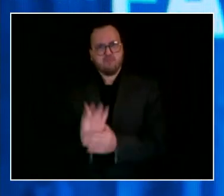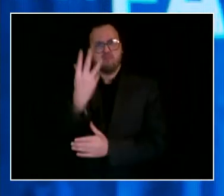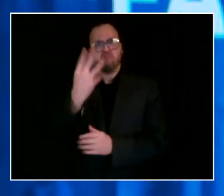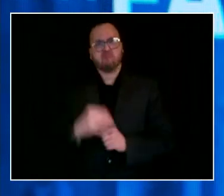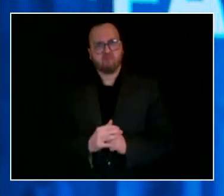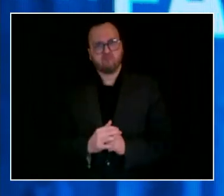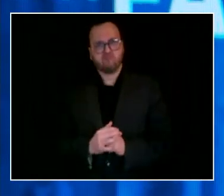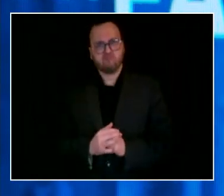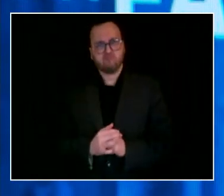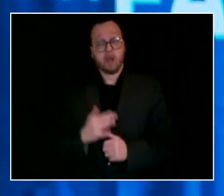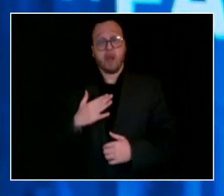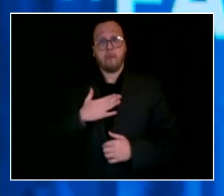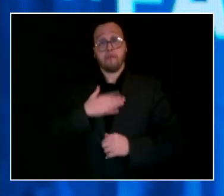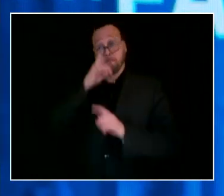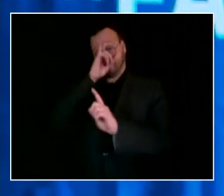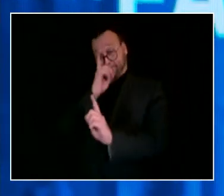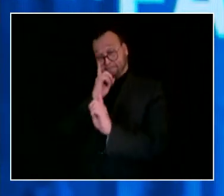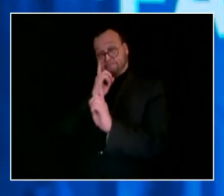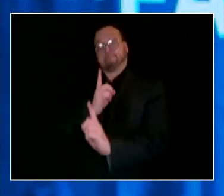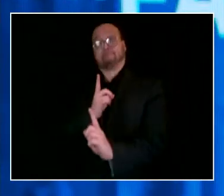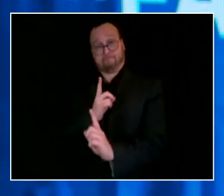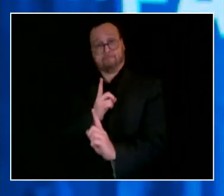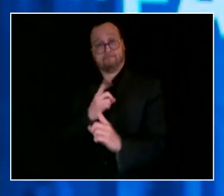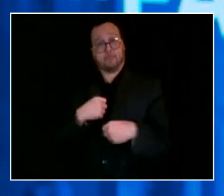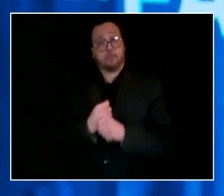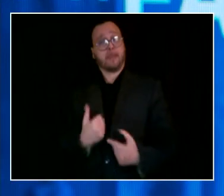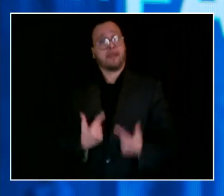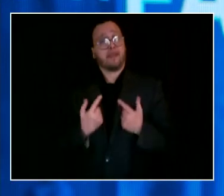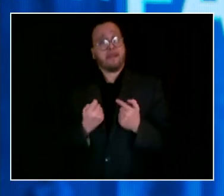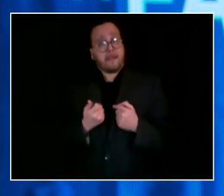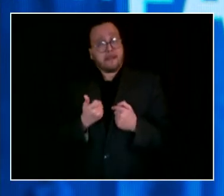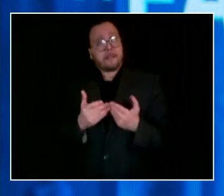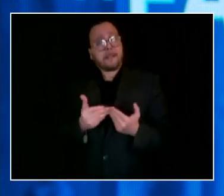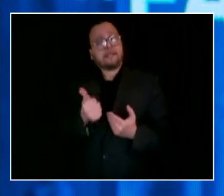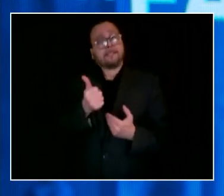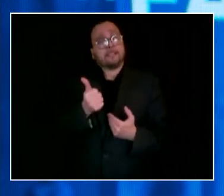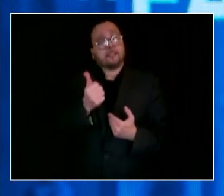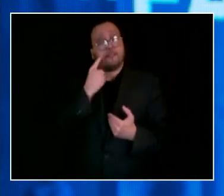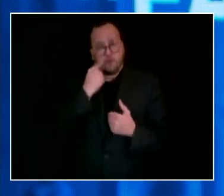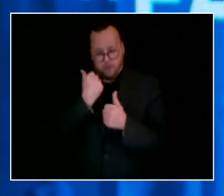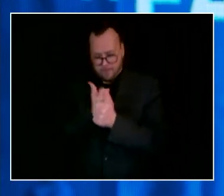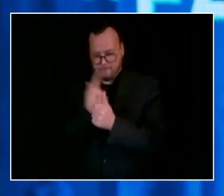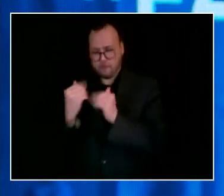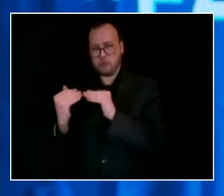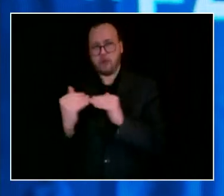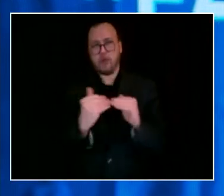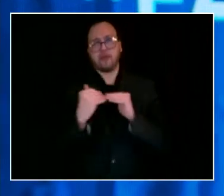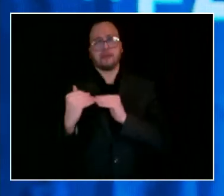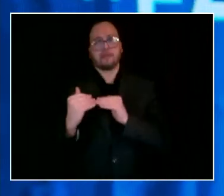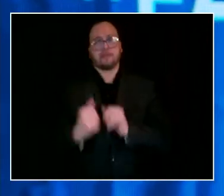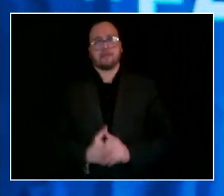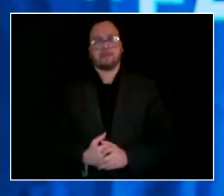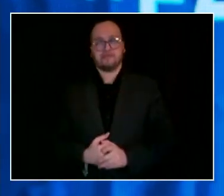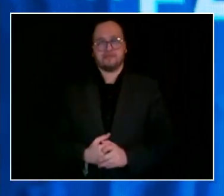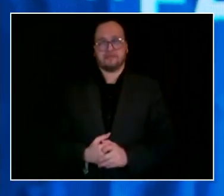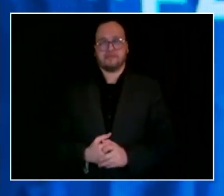determined to make life a little easier for every Dorothy Mae